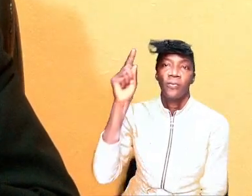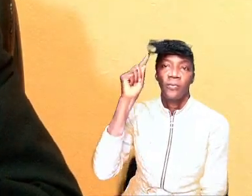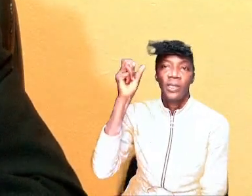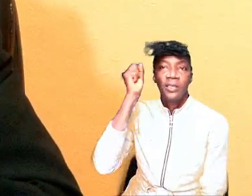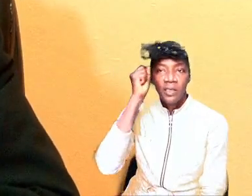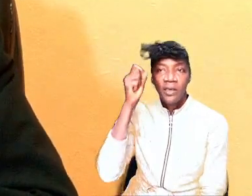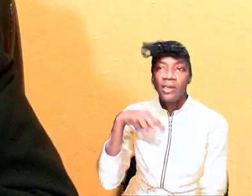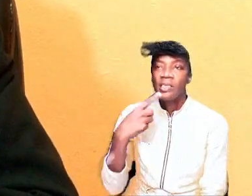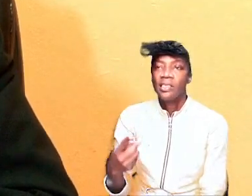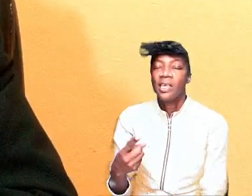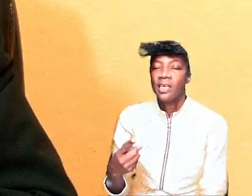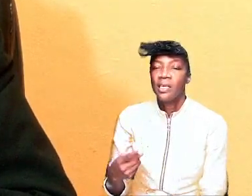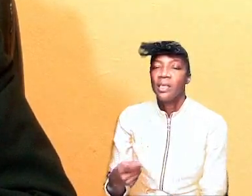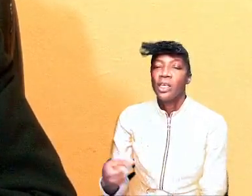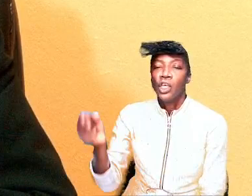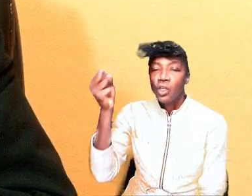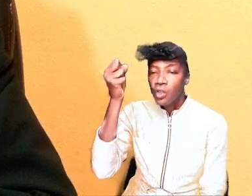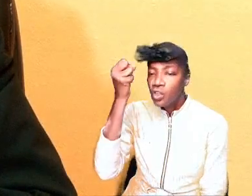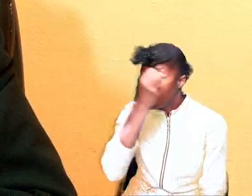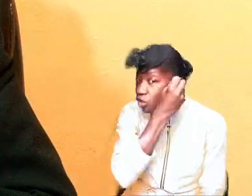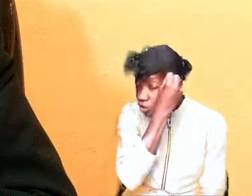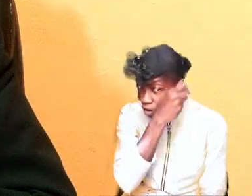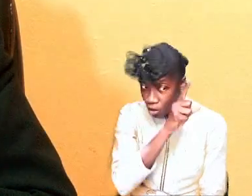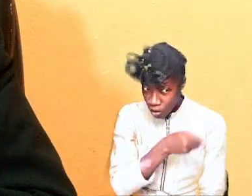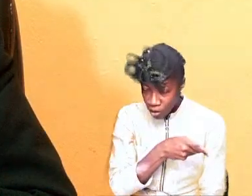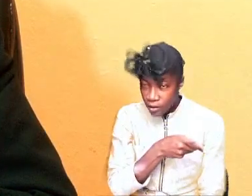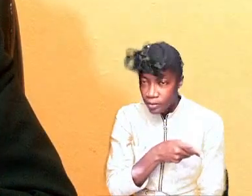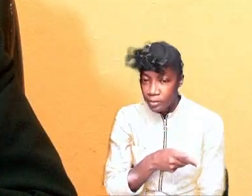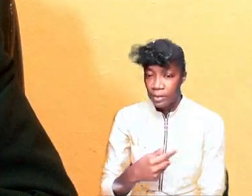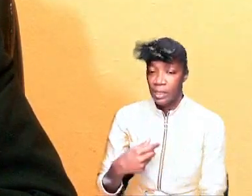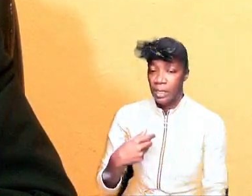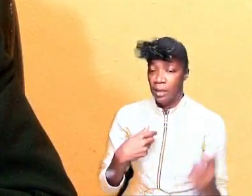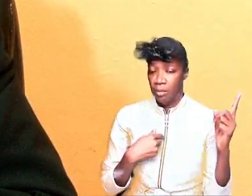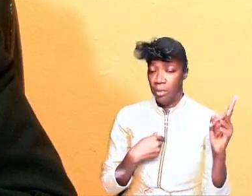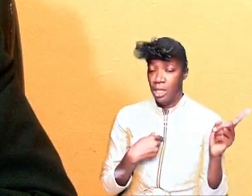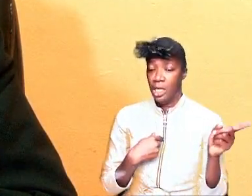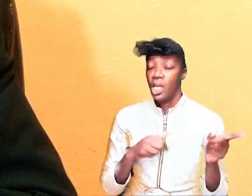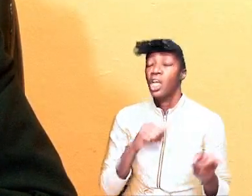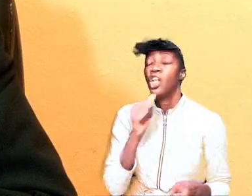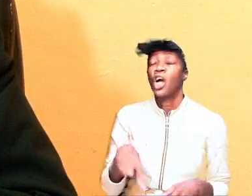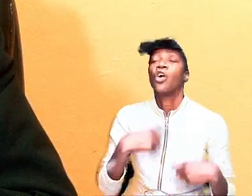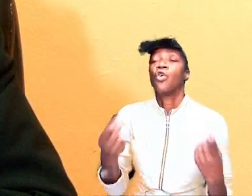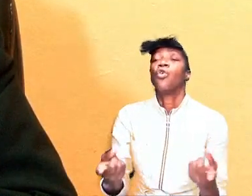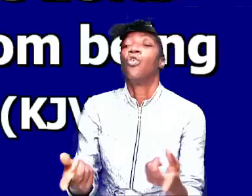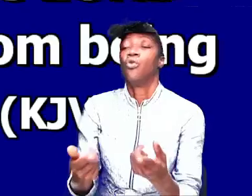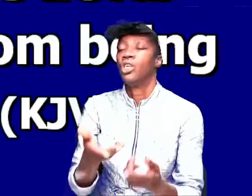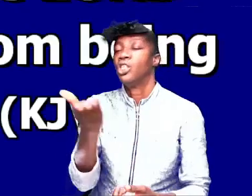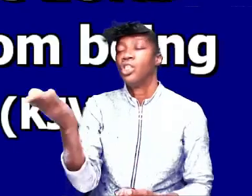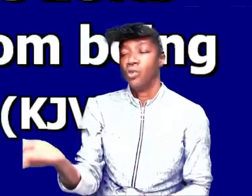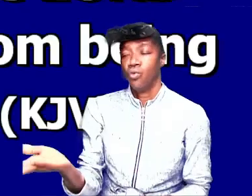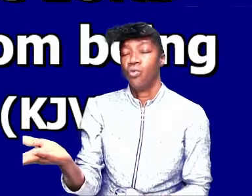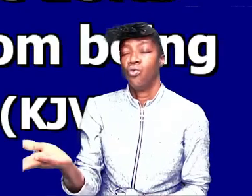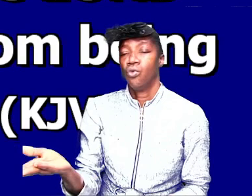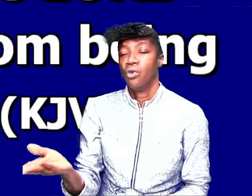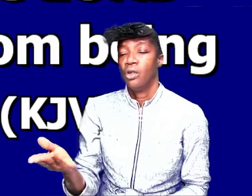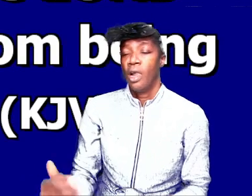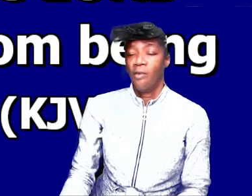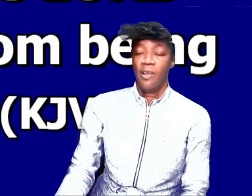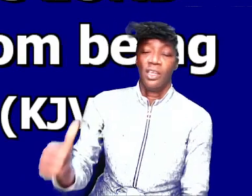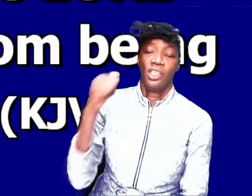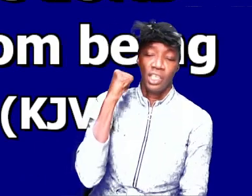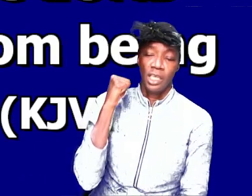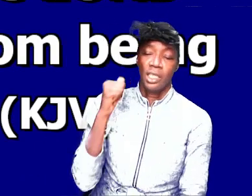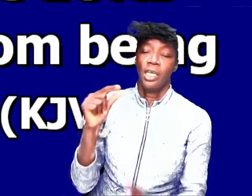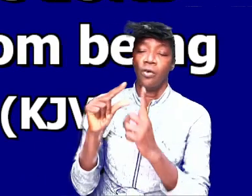And Samuel said unto Saul, I will not return with thee, for thou hast rejected the word